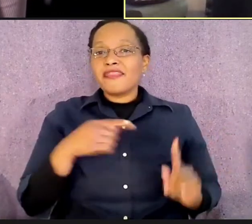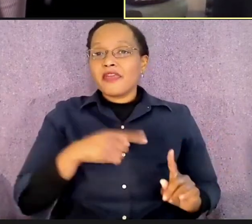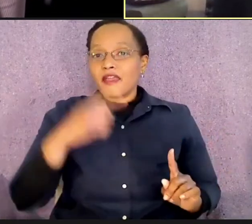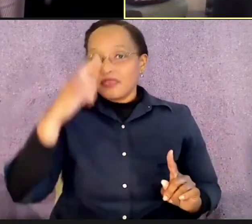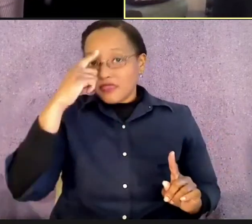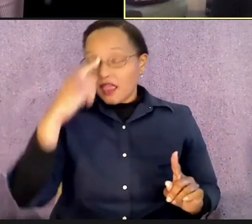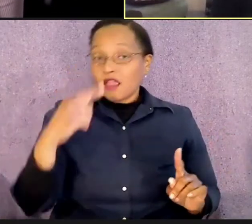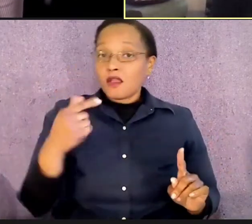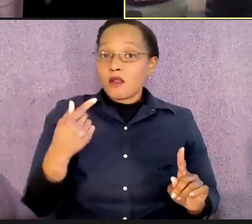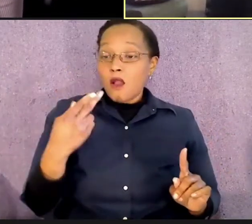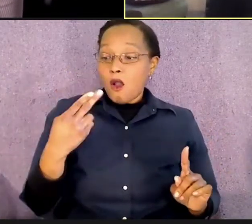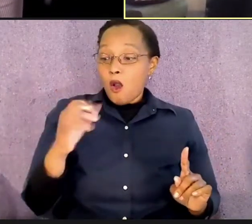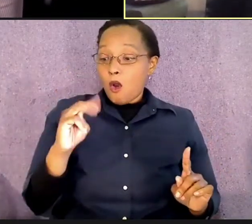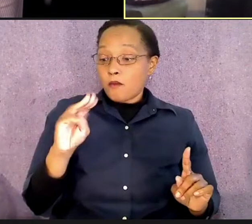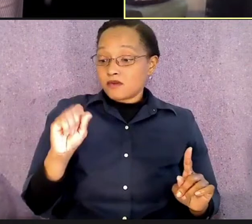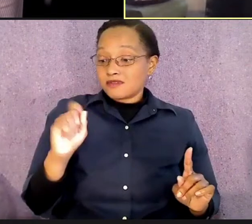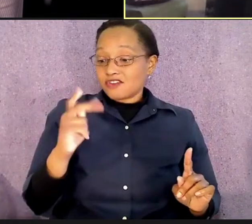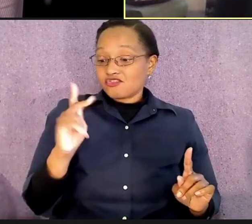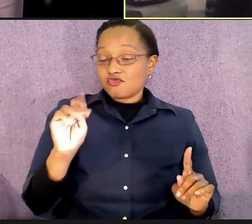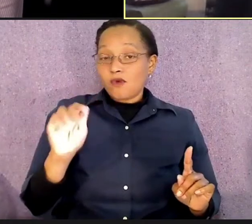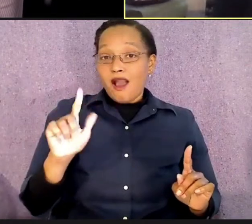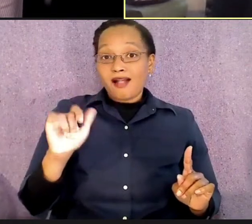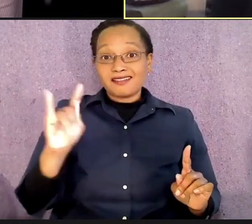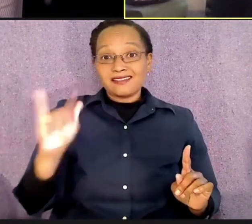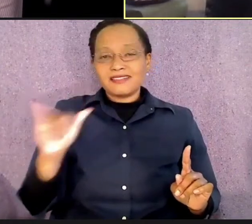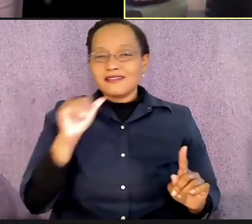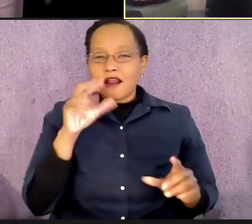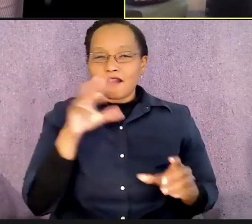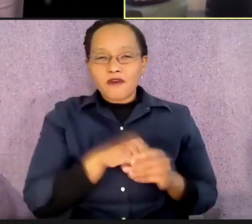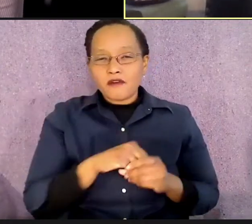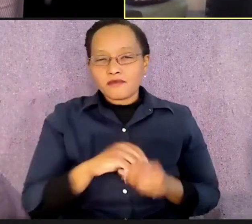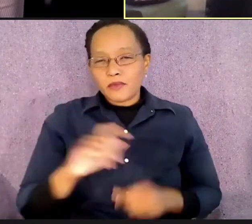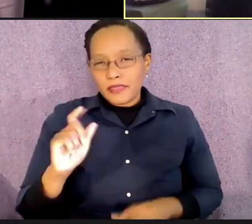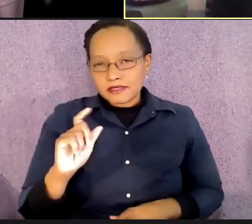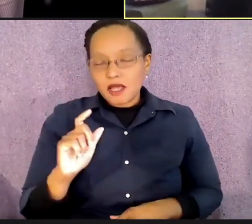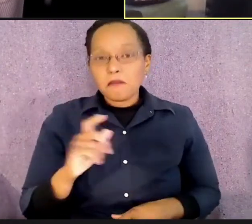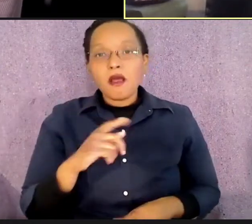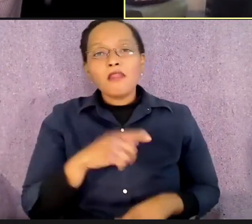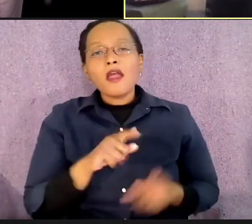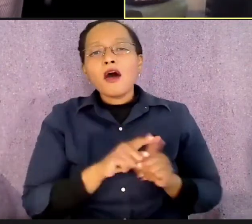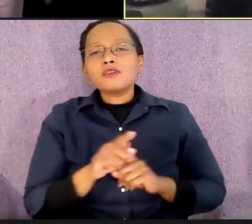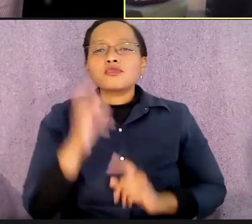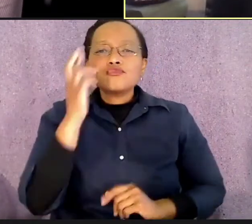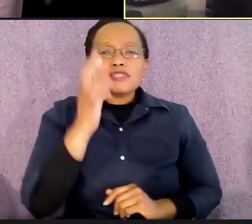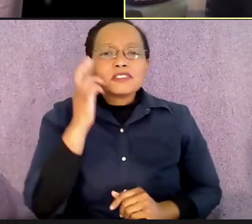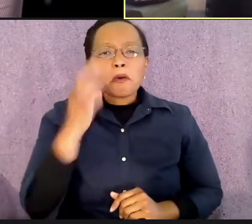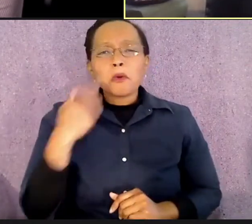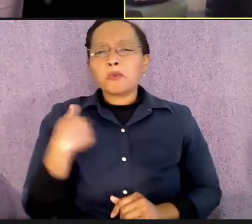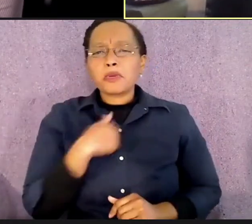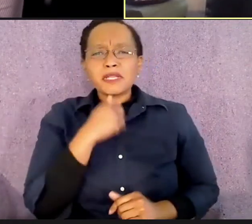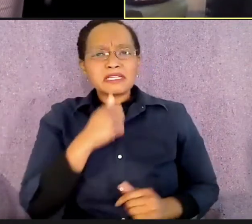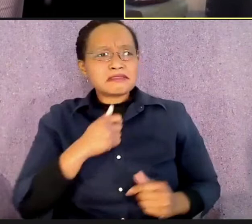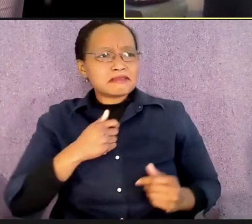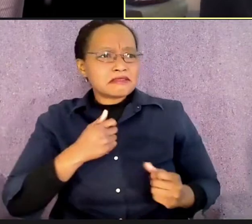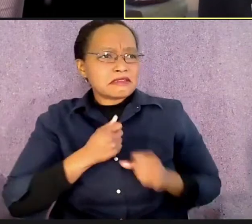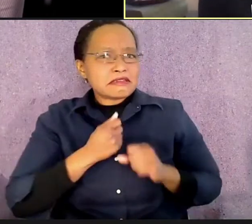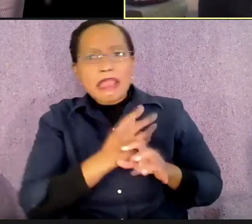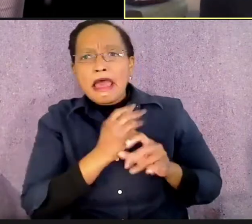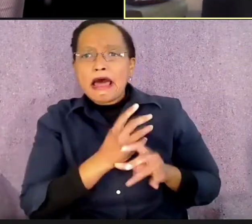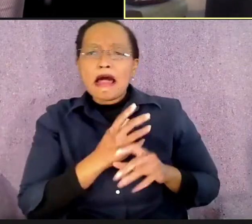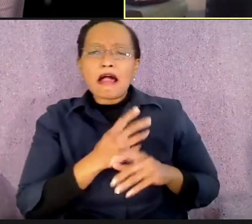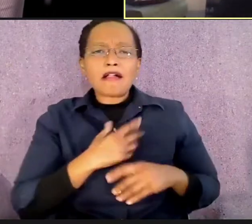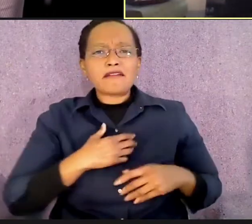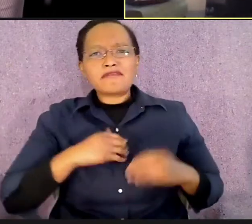not a part of Islam. They were very clear about that. They were also very reasonable. That in a sense of like, we weren't yelling, we weren't fighting. They just told their thing. I said what I